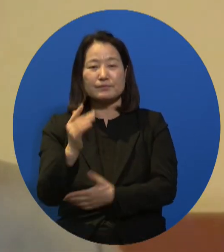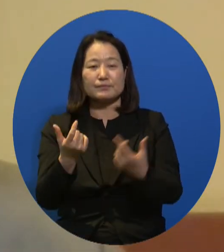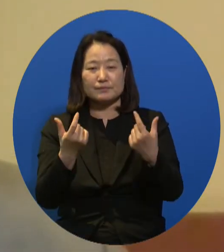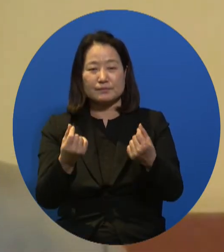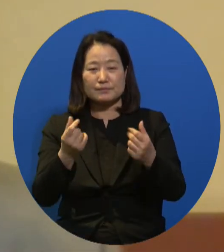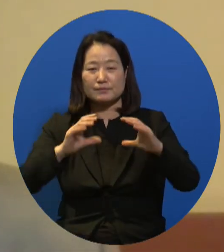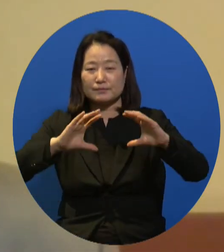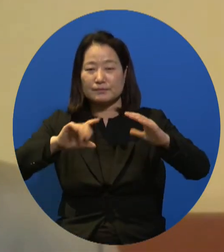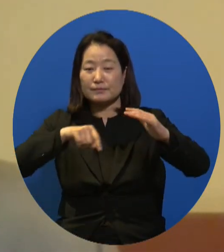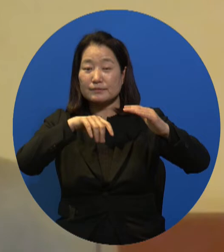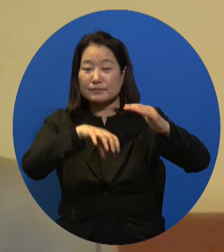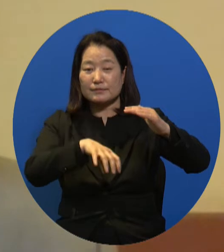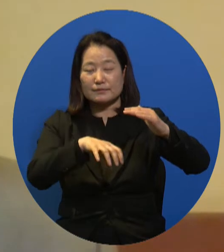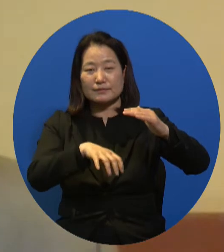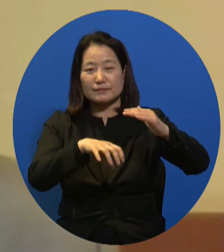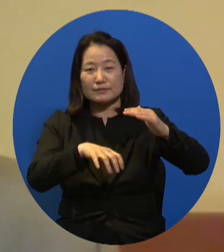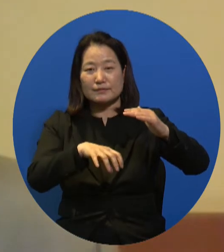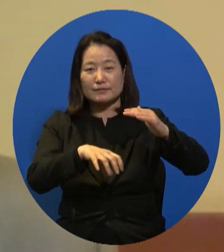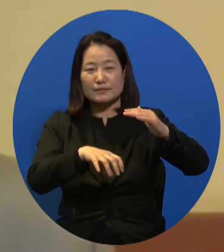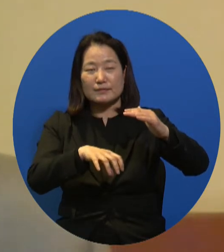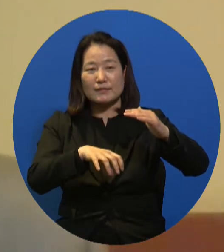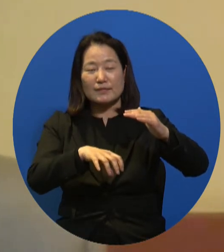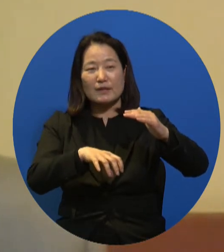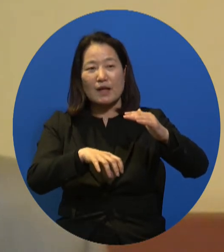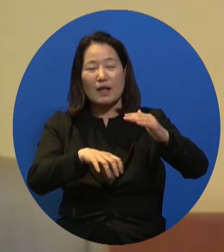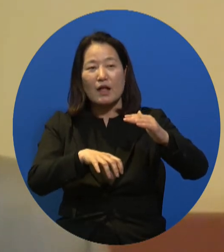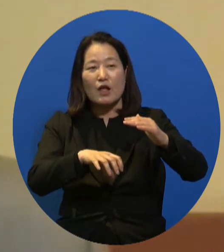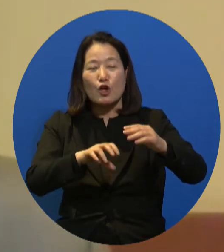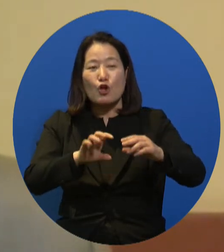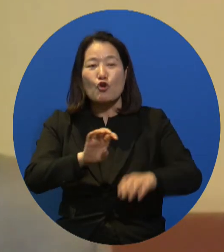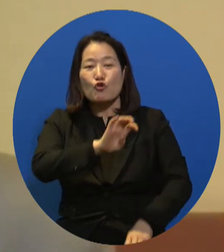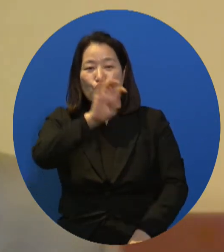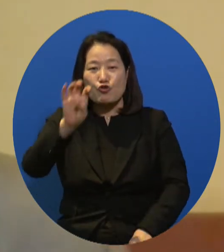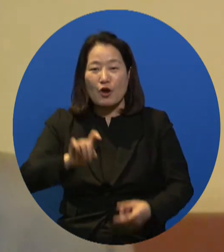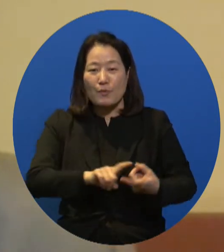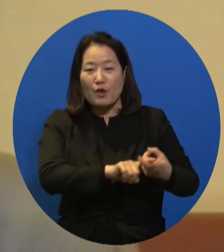of EU funds, including in the fields of social protection.